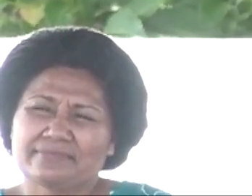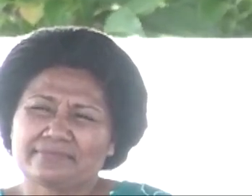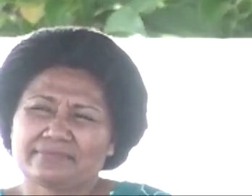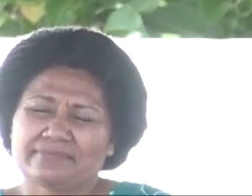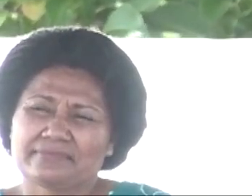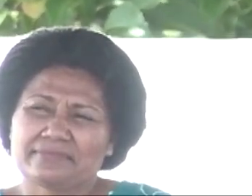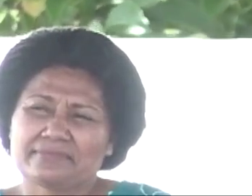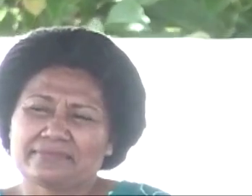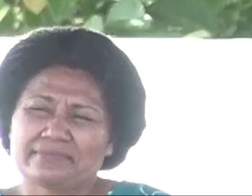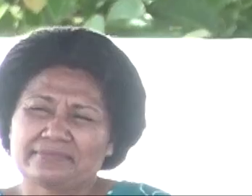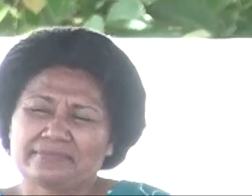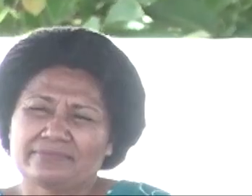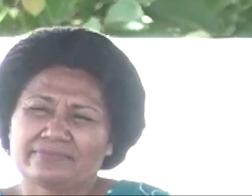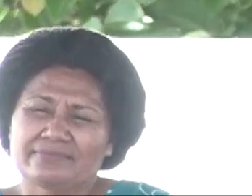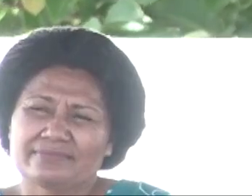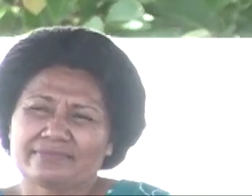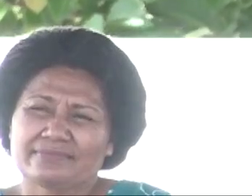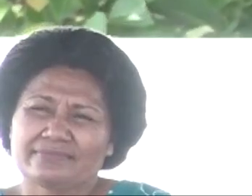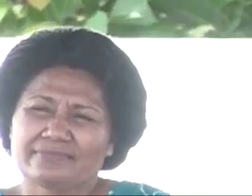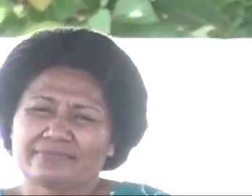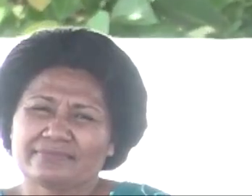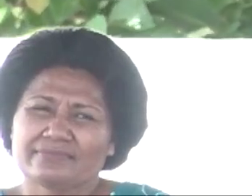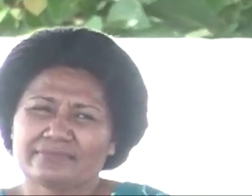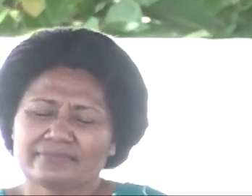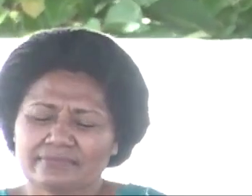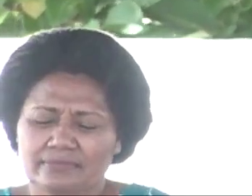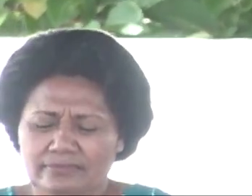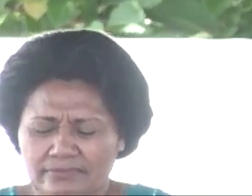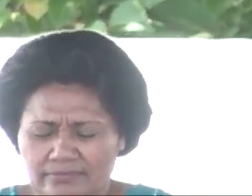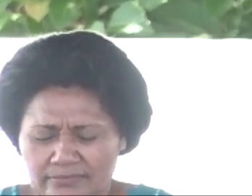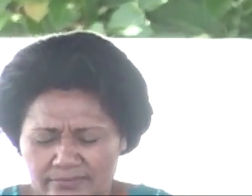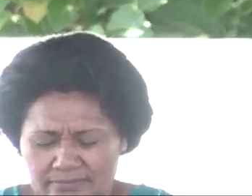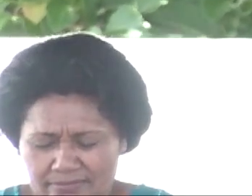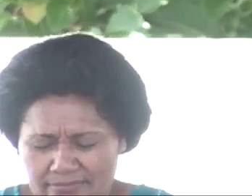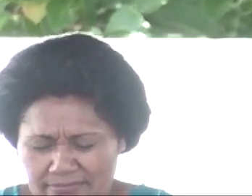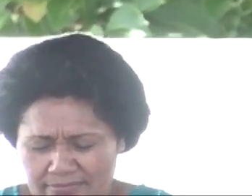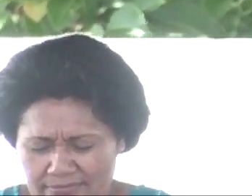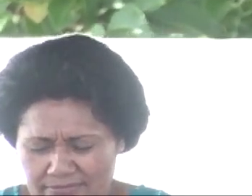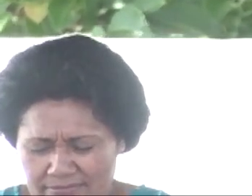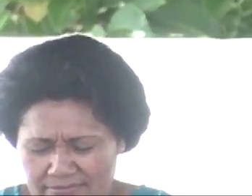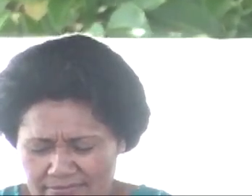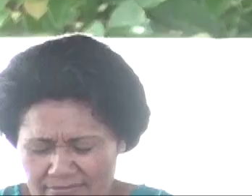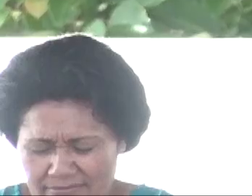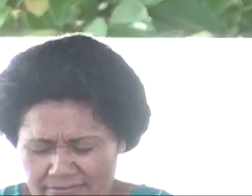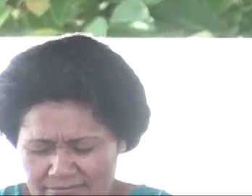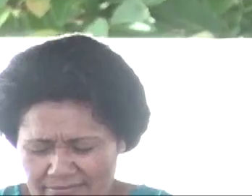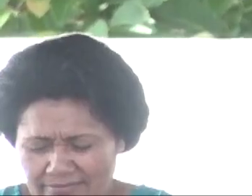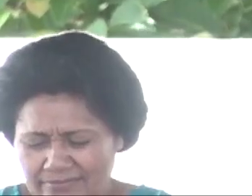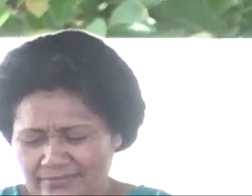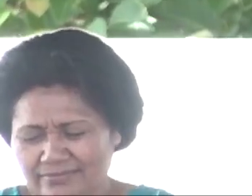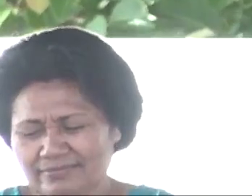now have the great pleasure to declare the 12th Fiji Mission Pathfinder Camporee